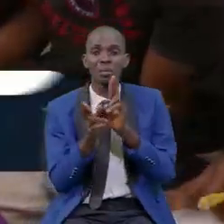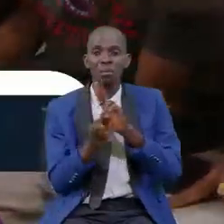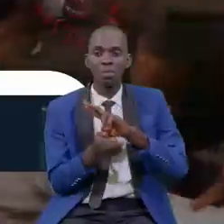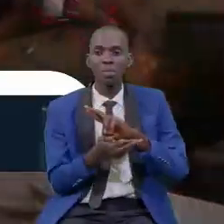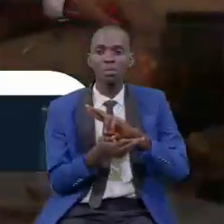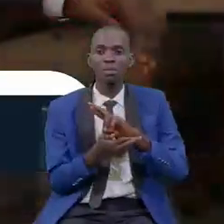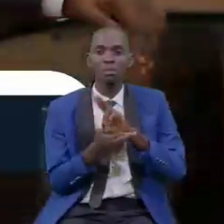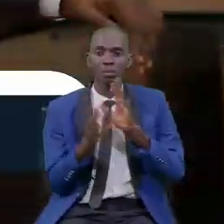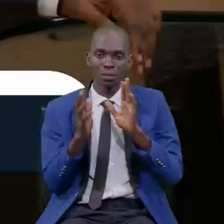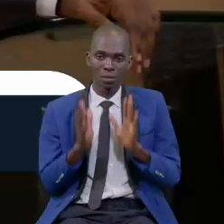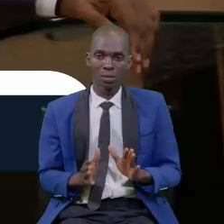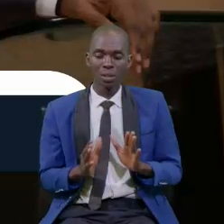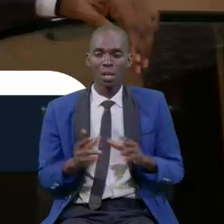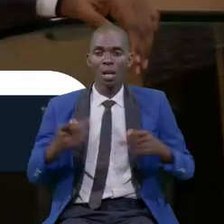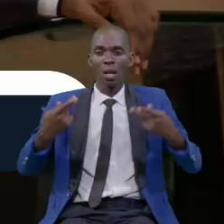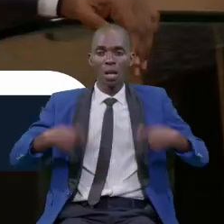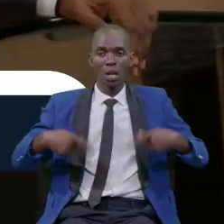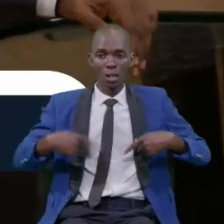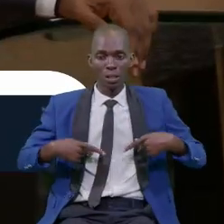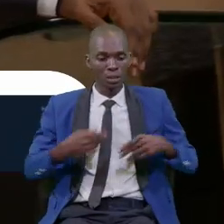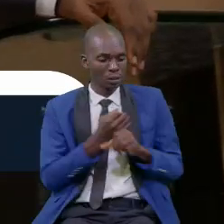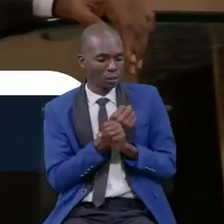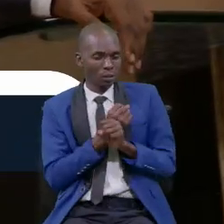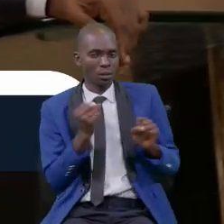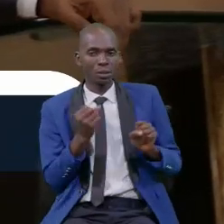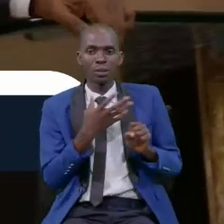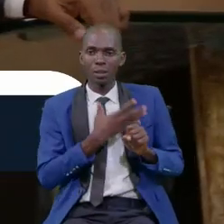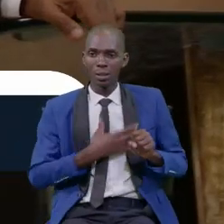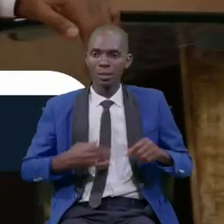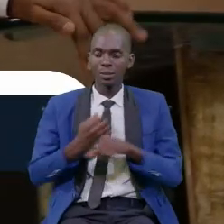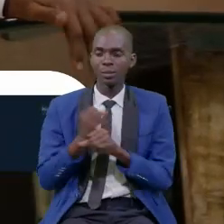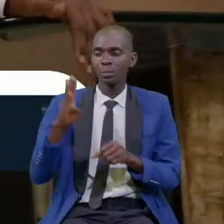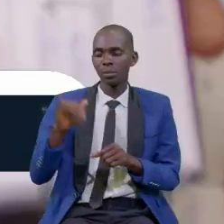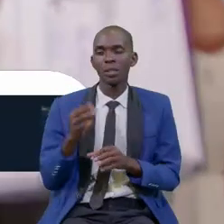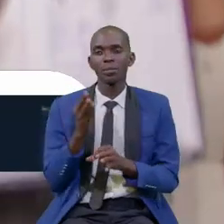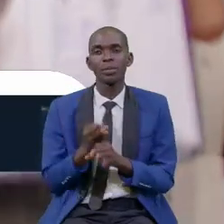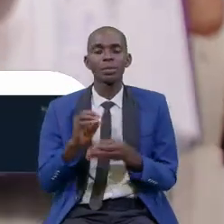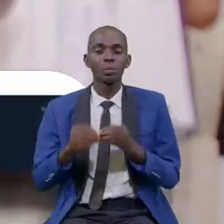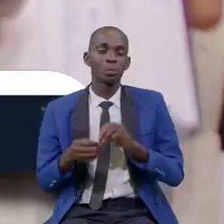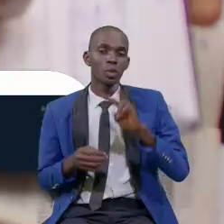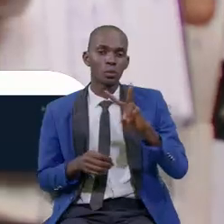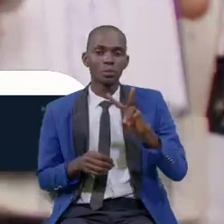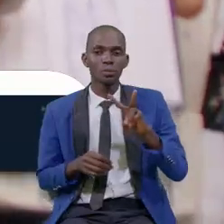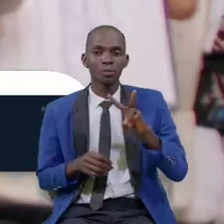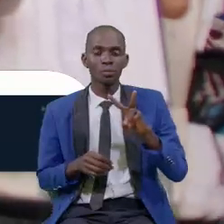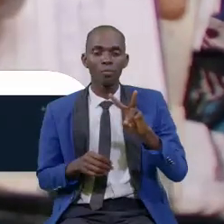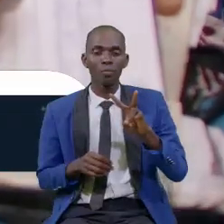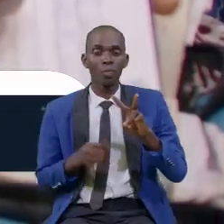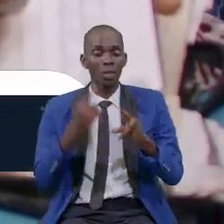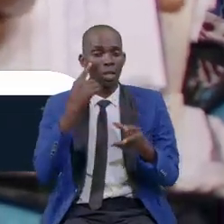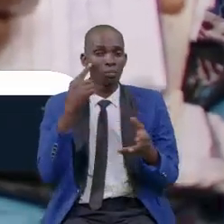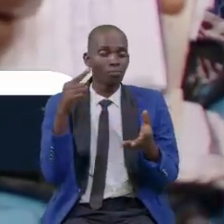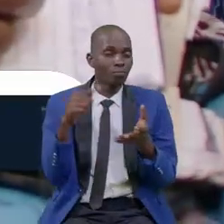harlots saved and justified by faith. Number two,